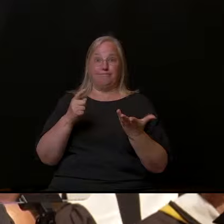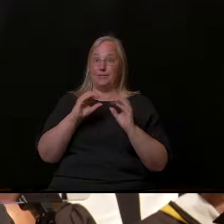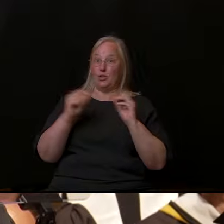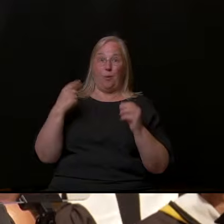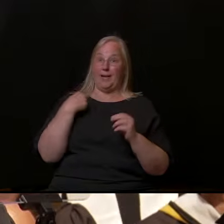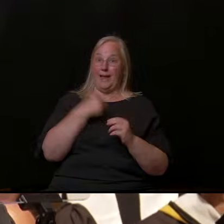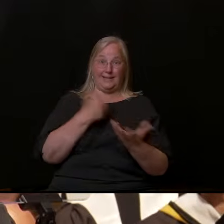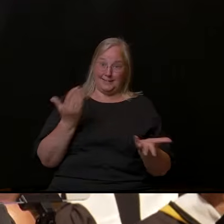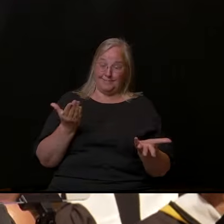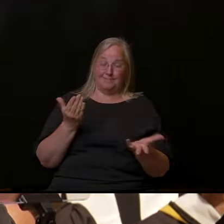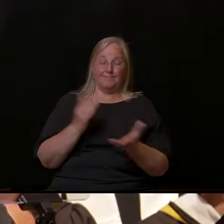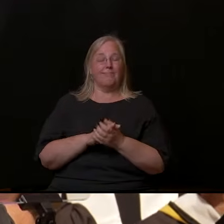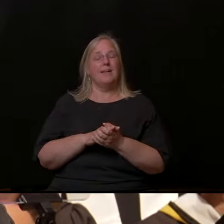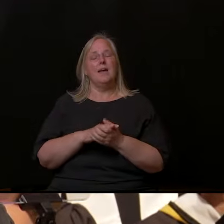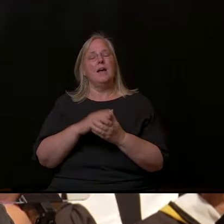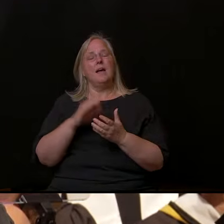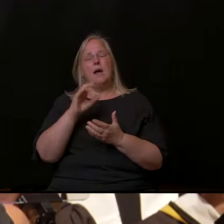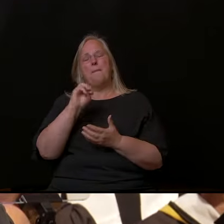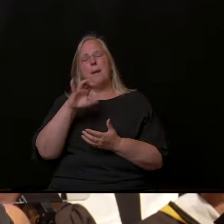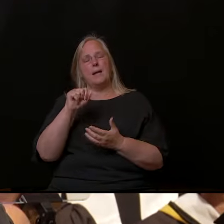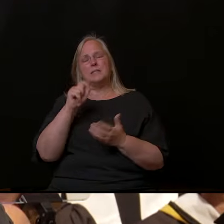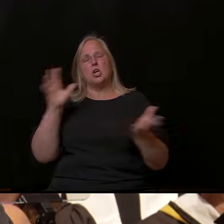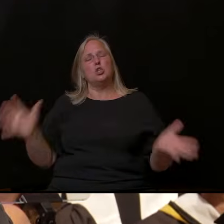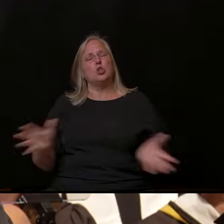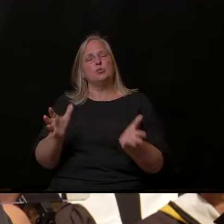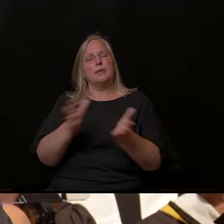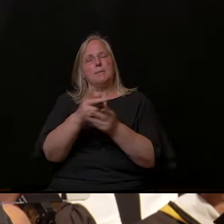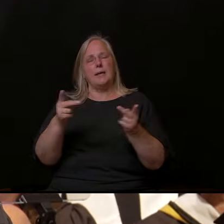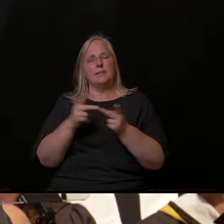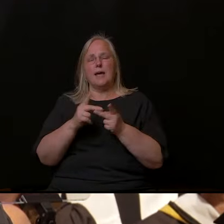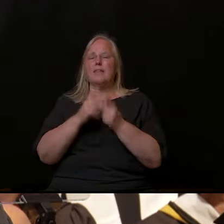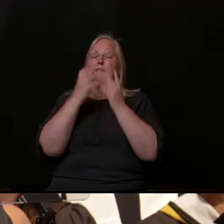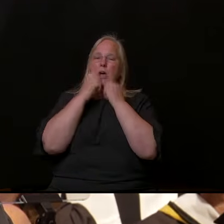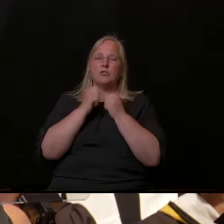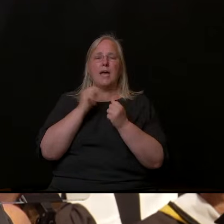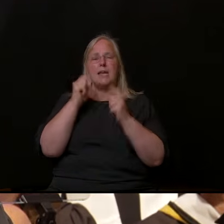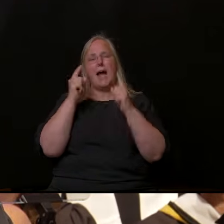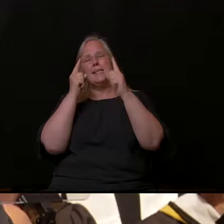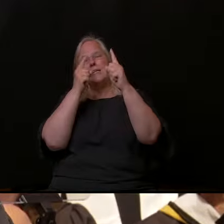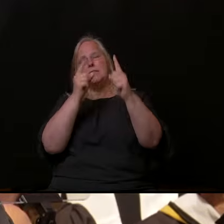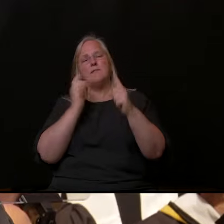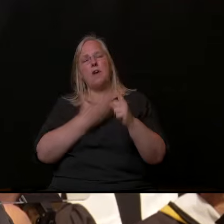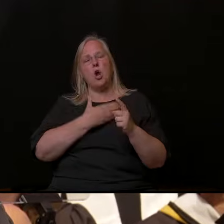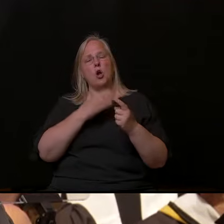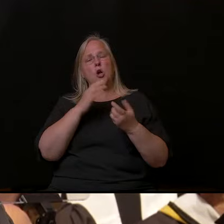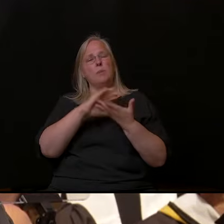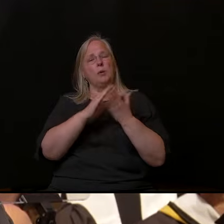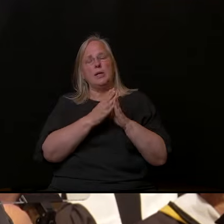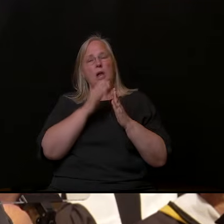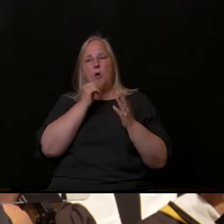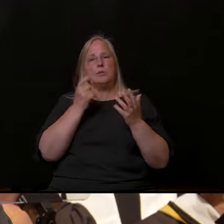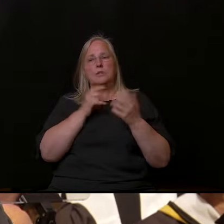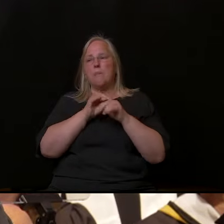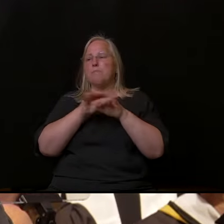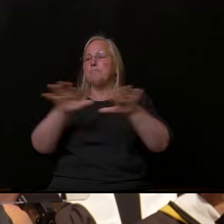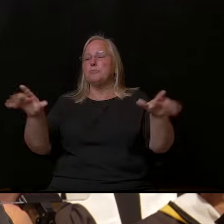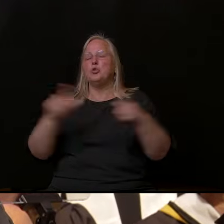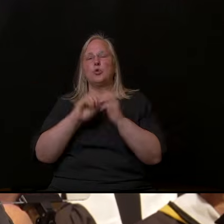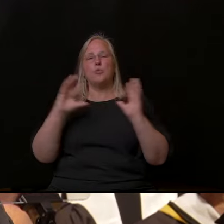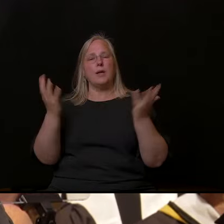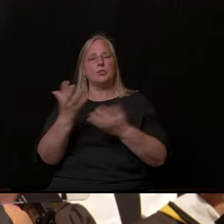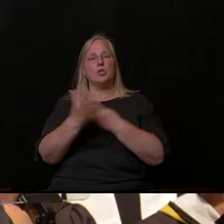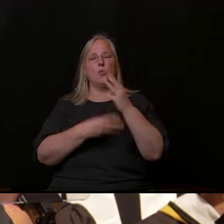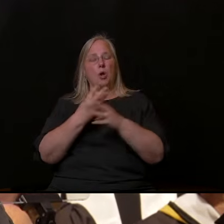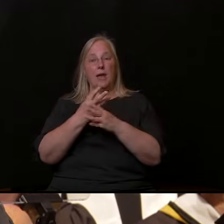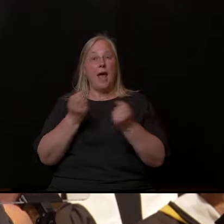MICA's been such a nurturing space, but the values and ideals of our community don't always flow into the rest of the world. Like, how many of us are worried about